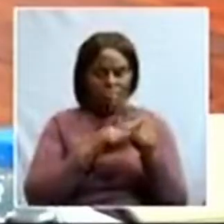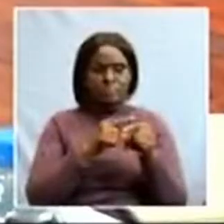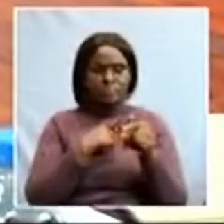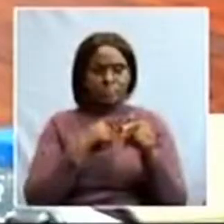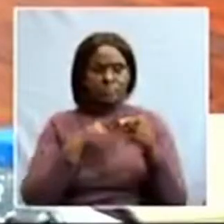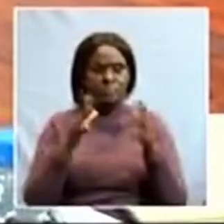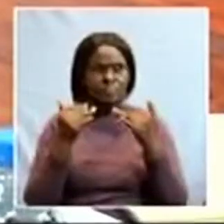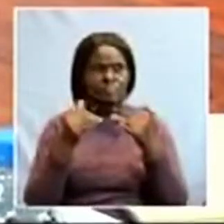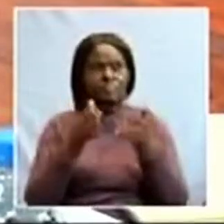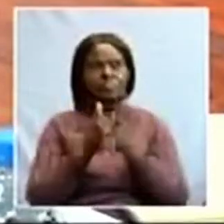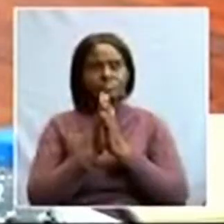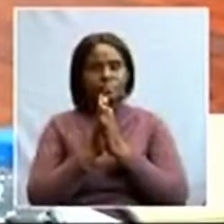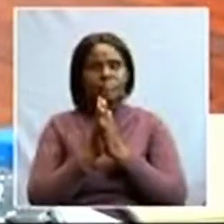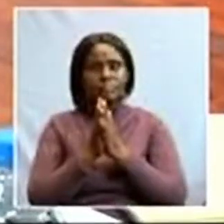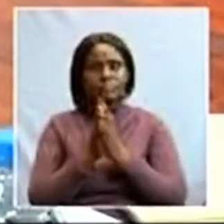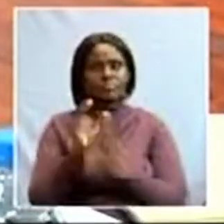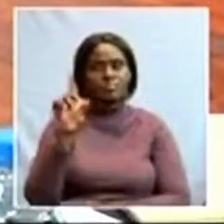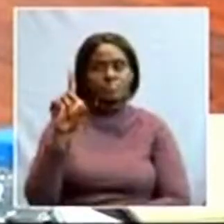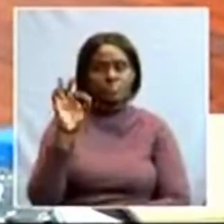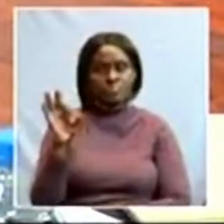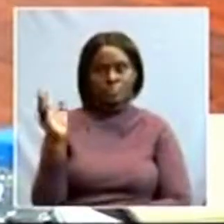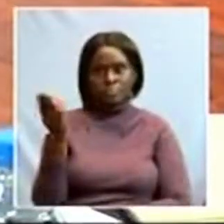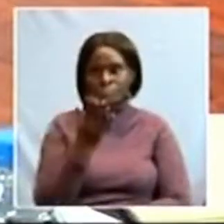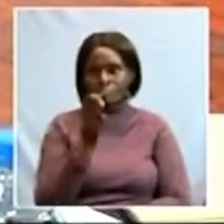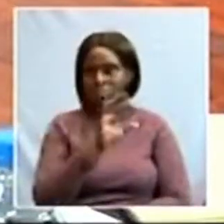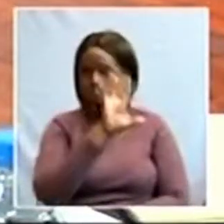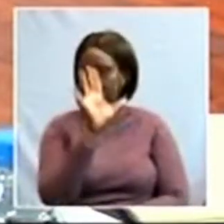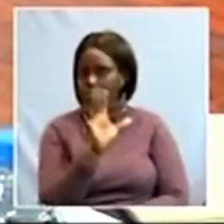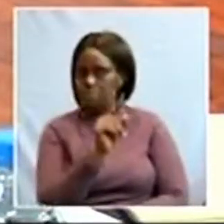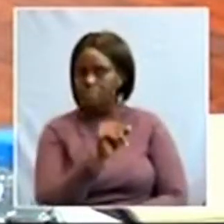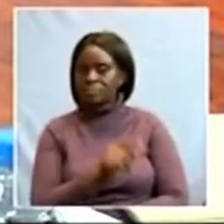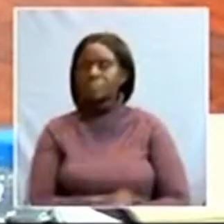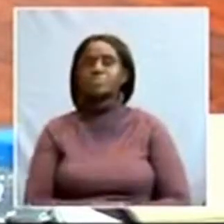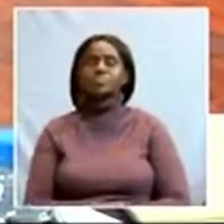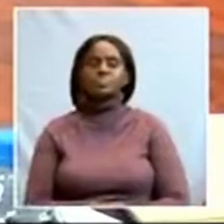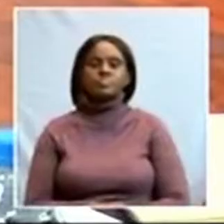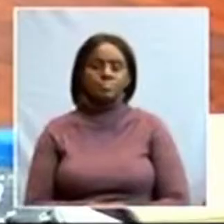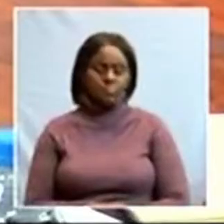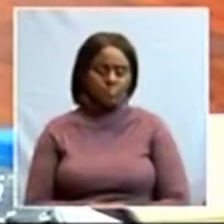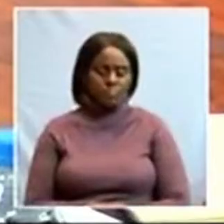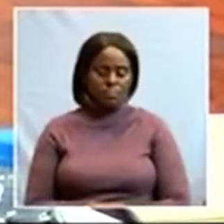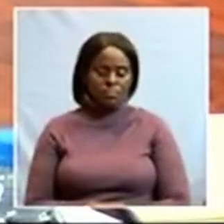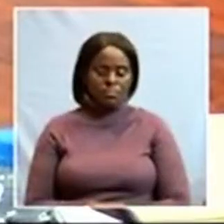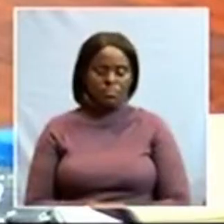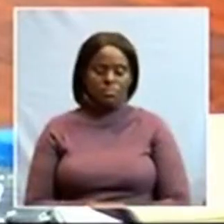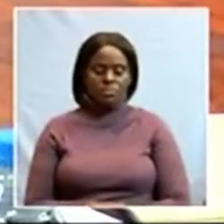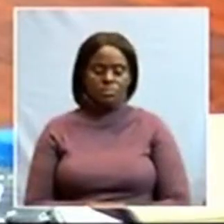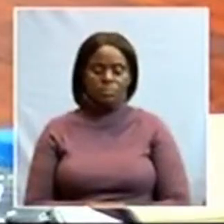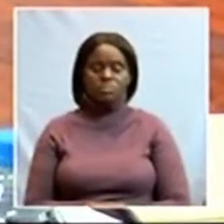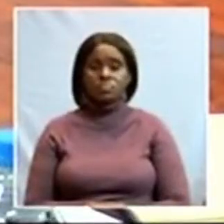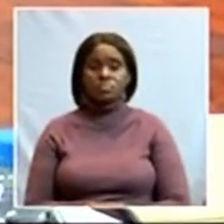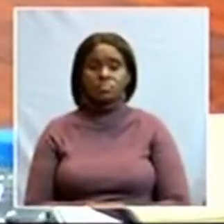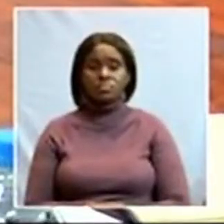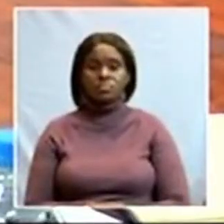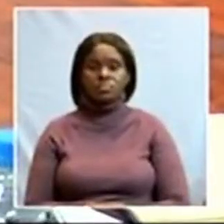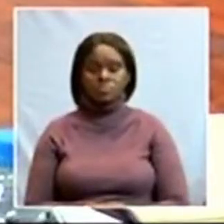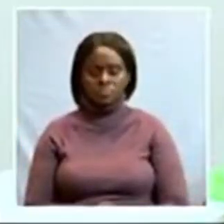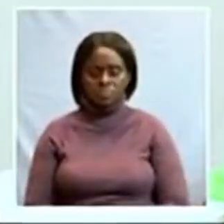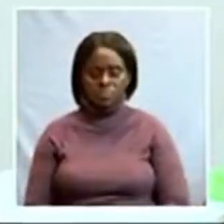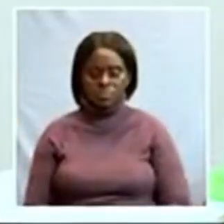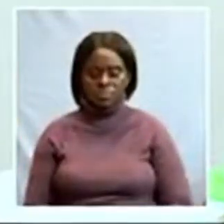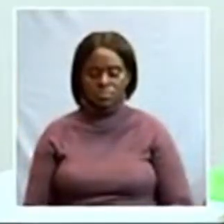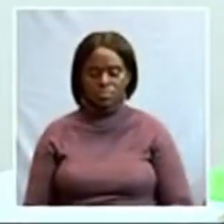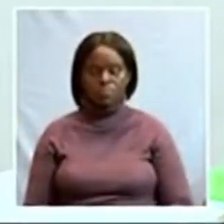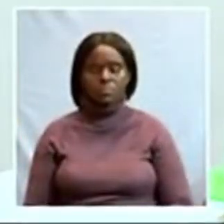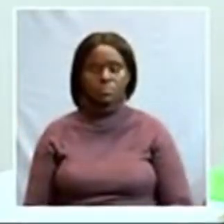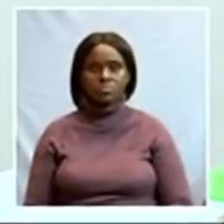allow me to call upon Director of Finance maybe to clarify or shed more light. Yes, you said you are not there. You are not going